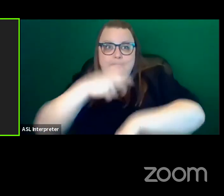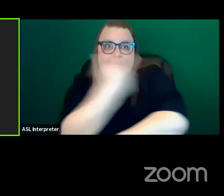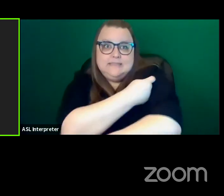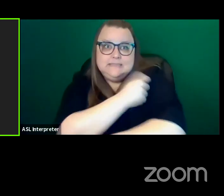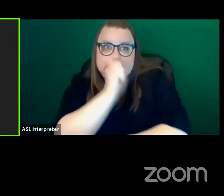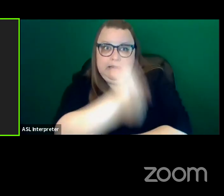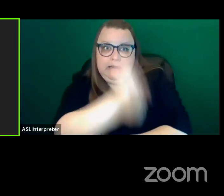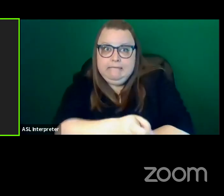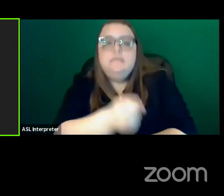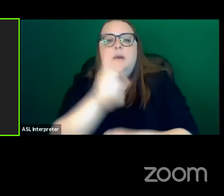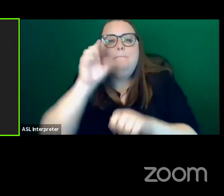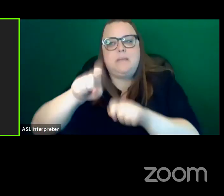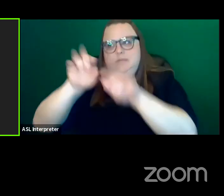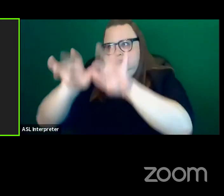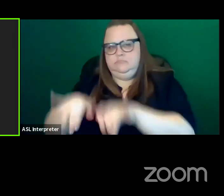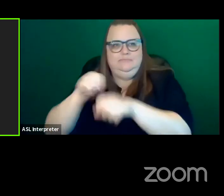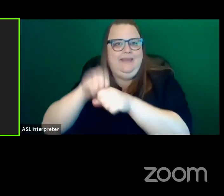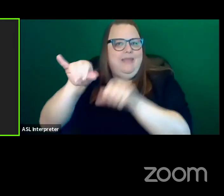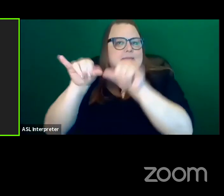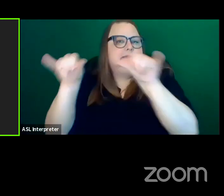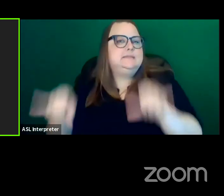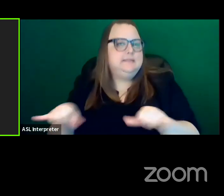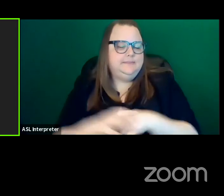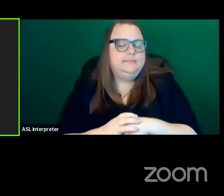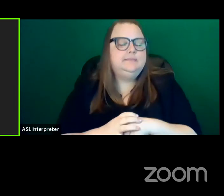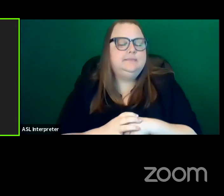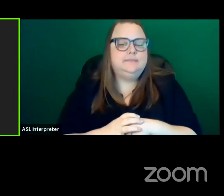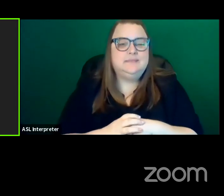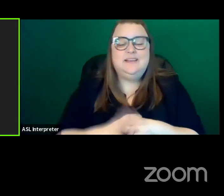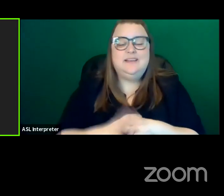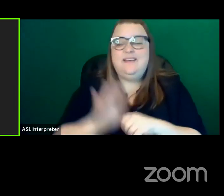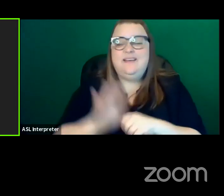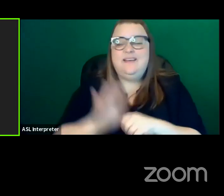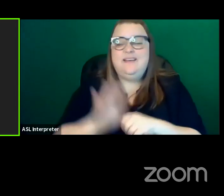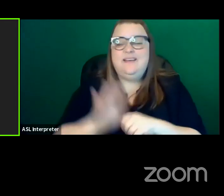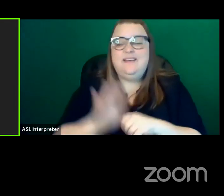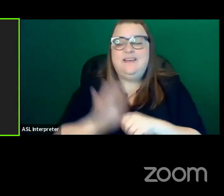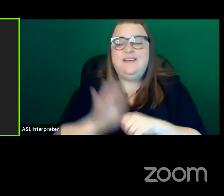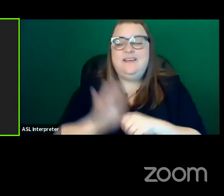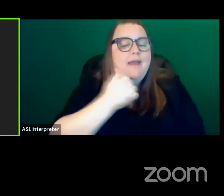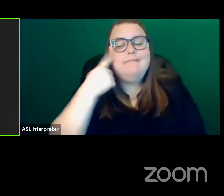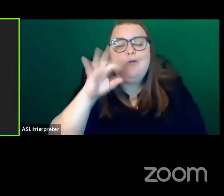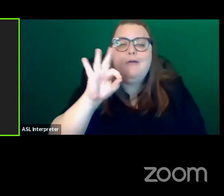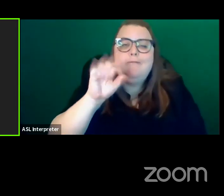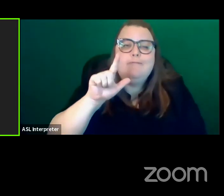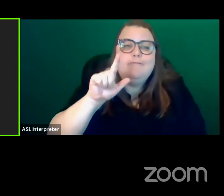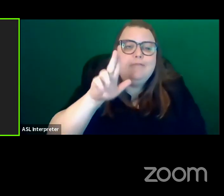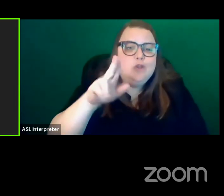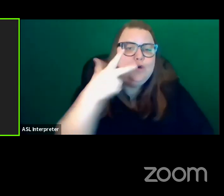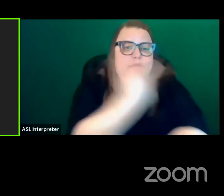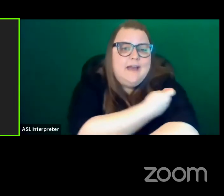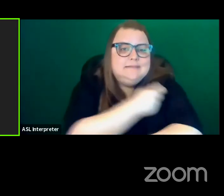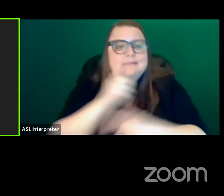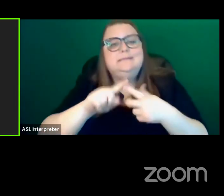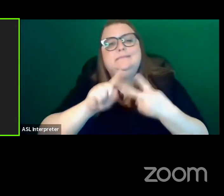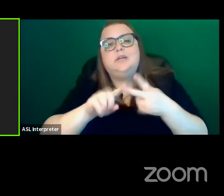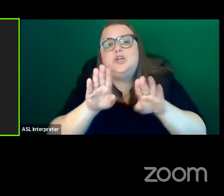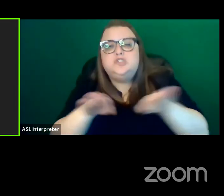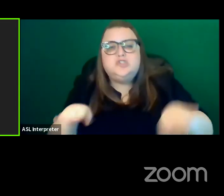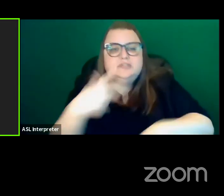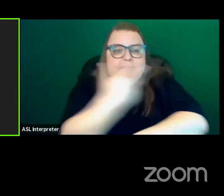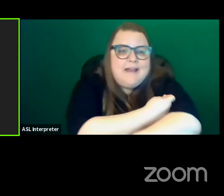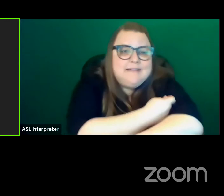This is a system that the immunization program uses every day for influenza vaccine and the Vaccines for Children program. We are able to